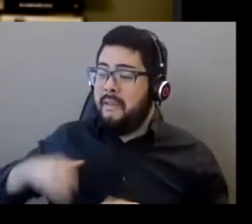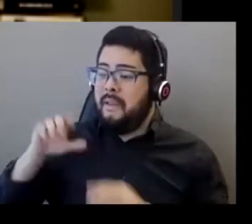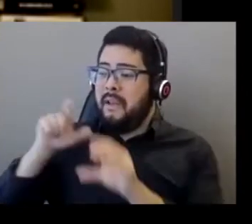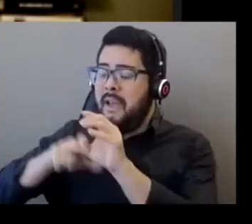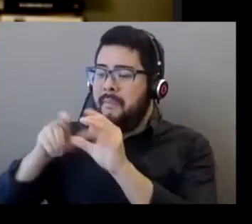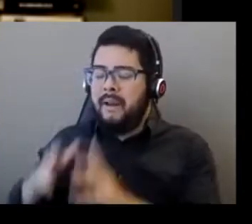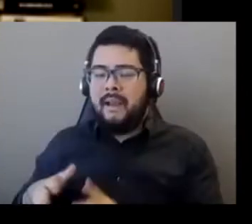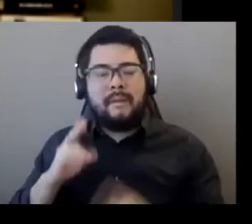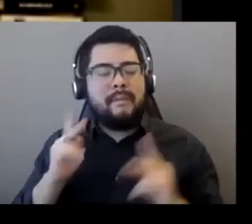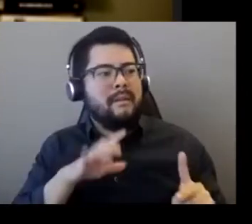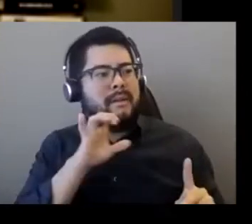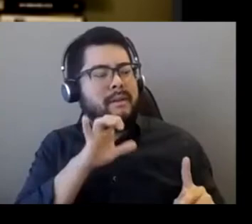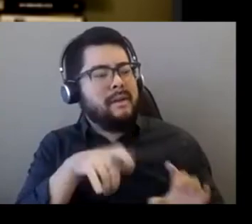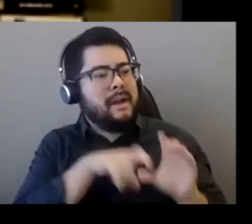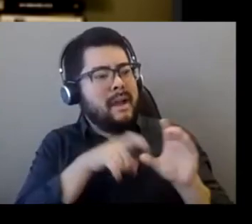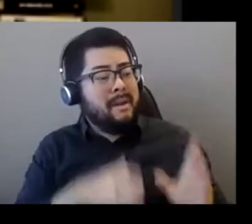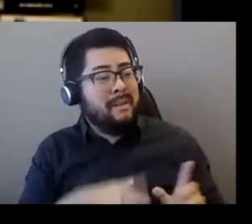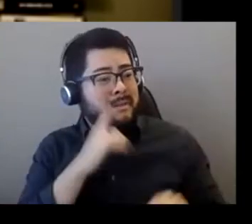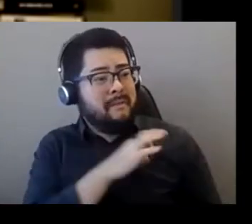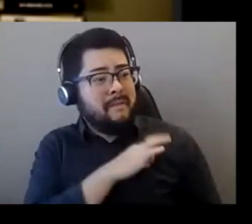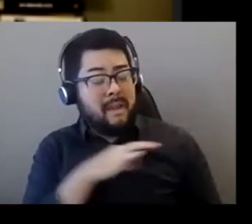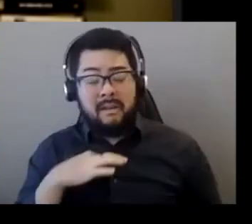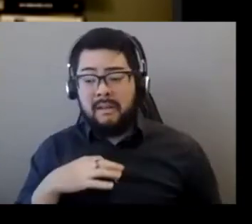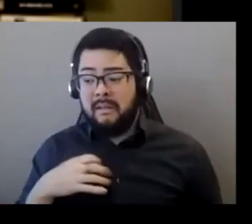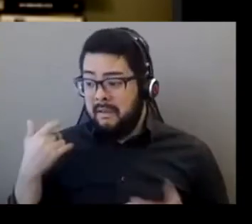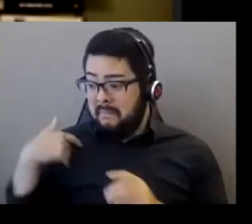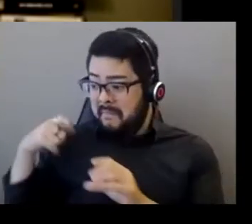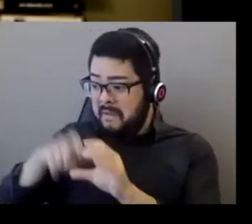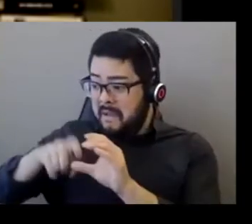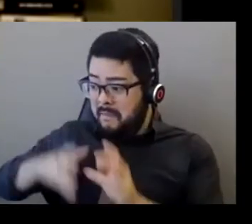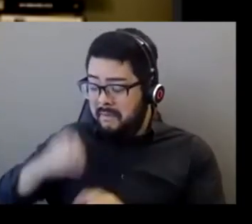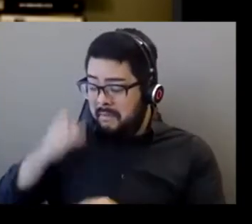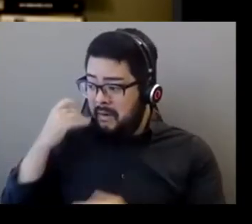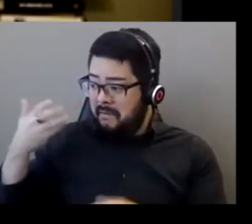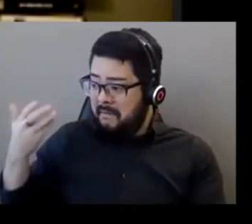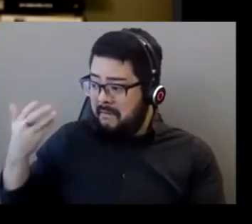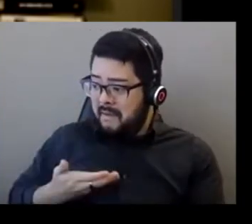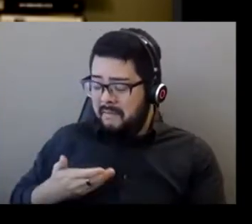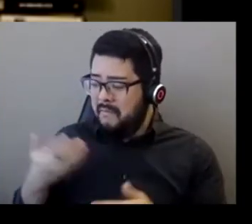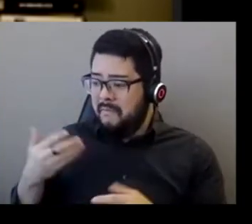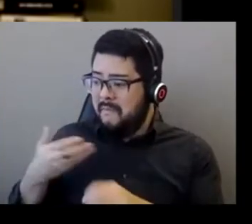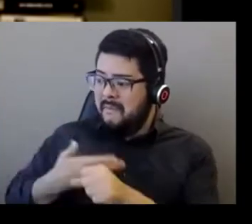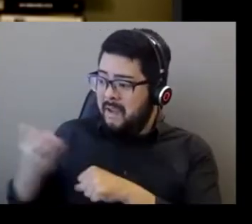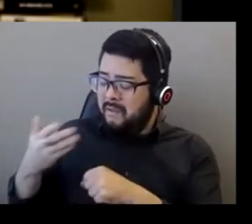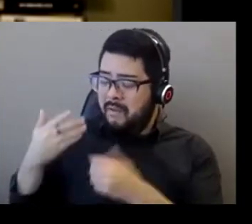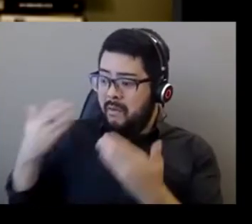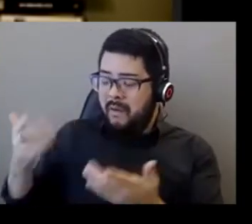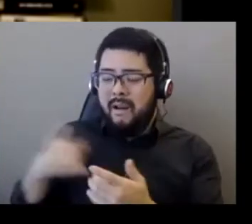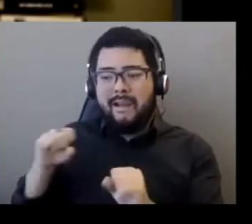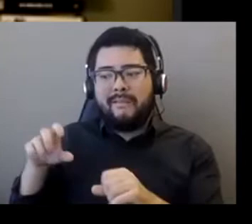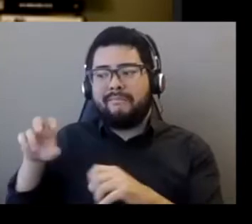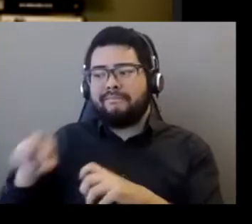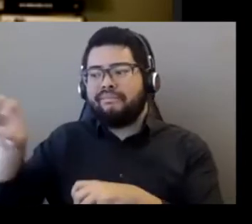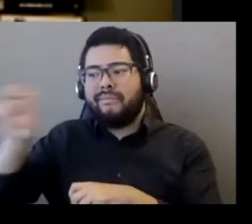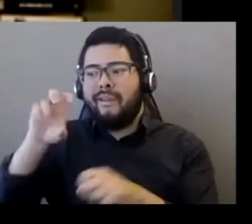in the faculty. I'm a communist. You want to fire me? You can fire me. I'll find something else to do.